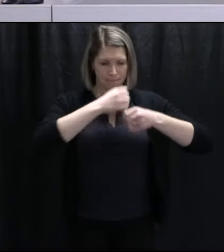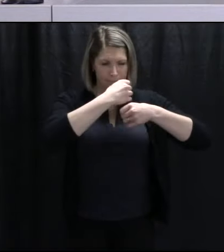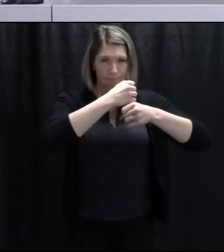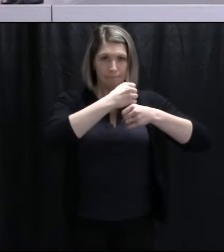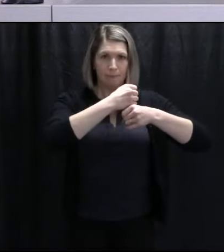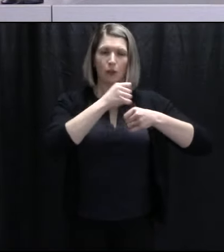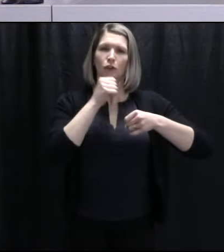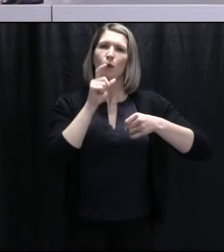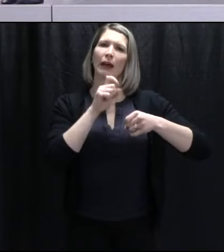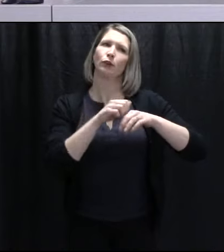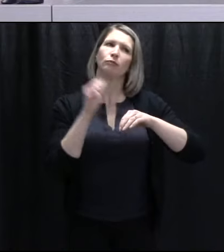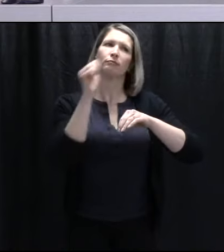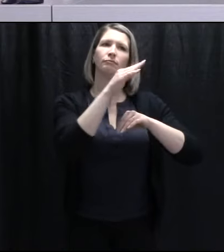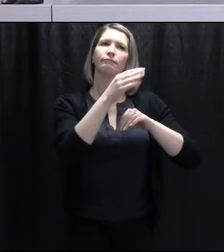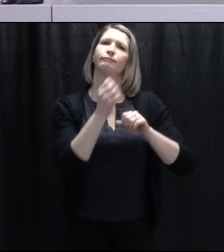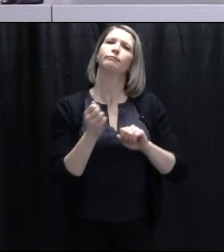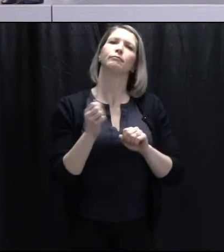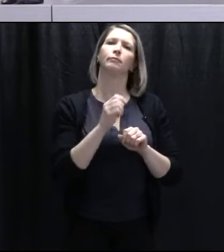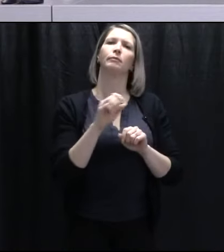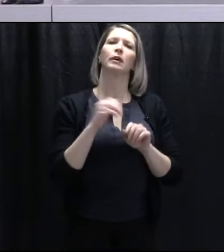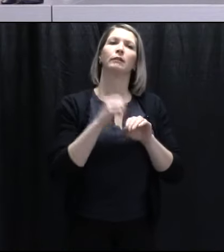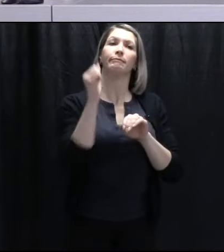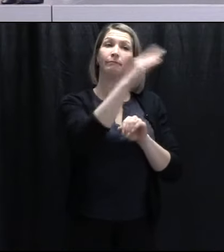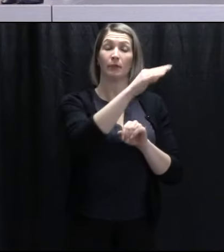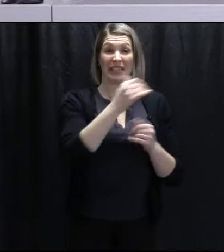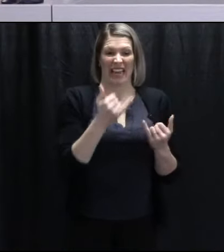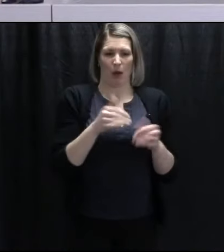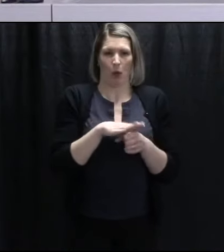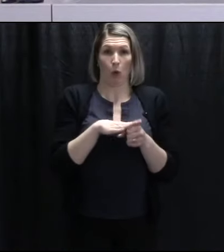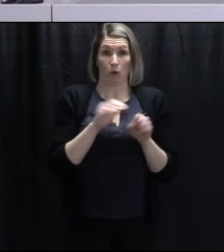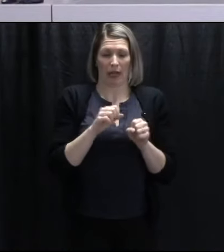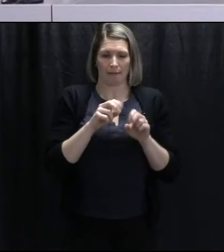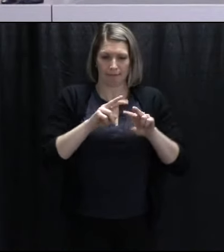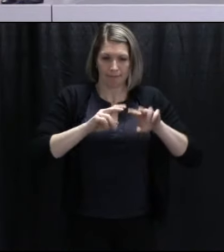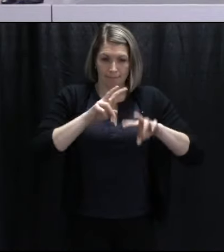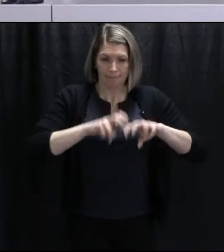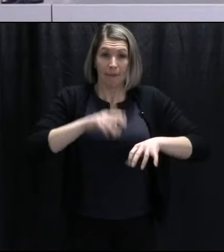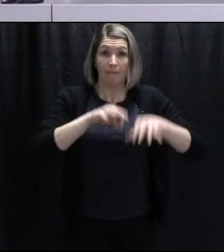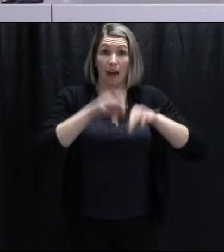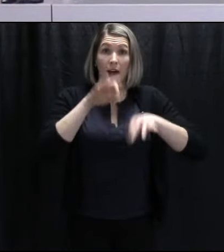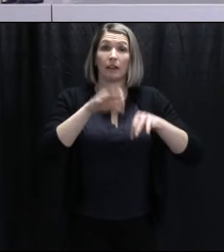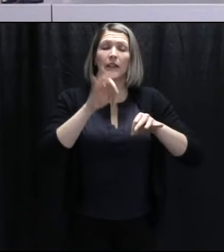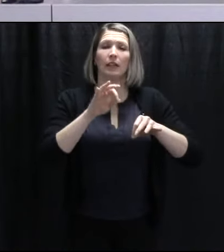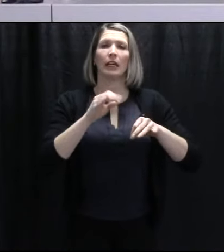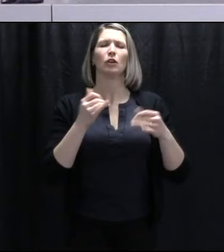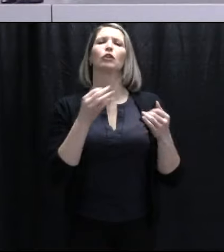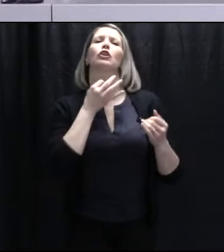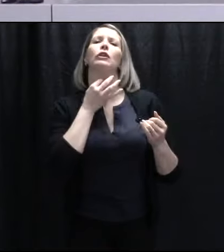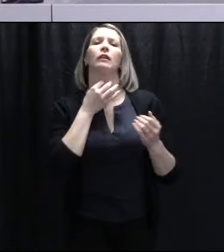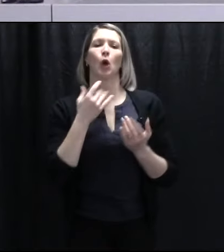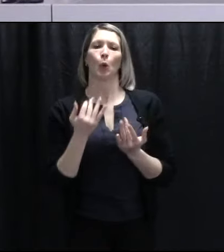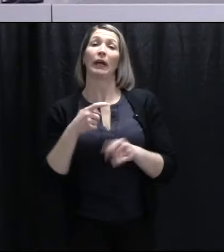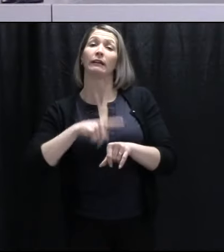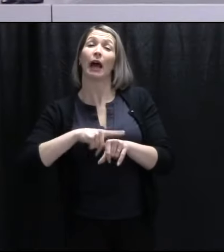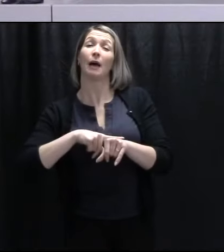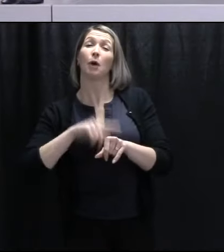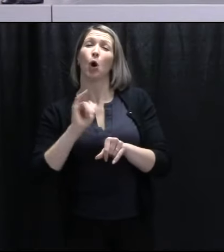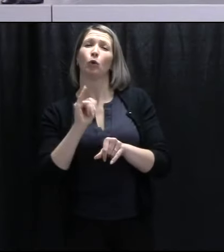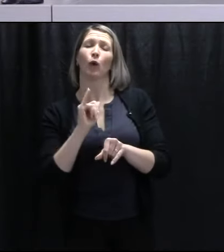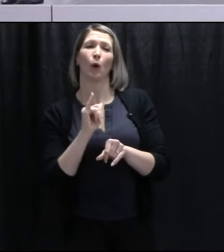Lab. So I'm curious, what's our capacity for tests at once, and what is the wait time for those results? That's a